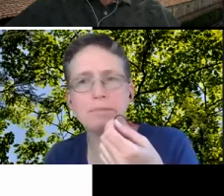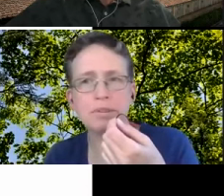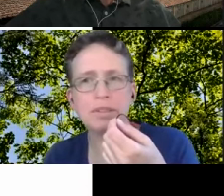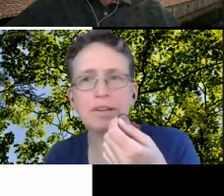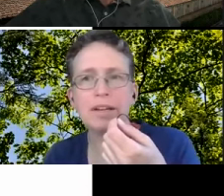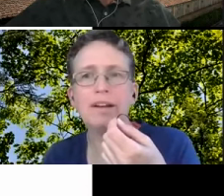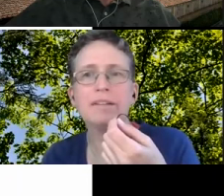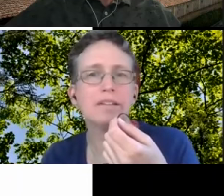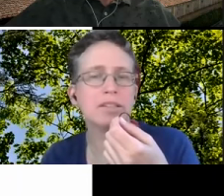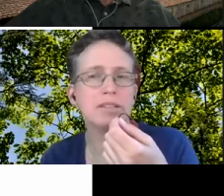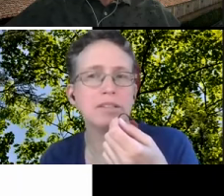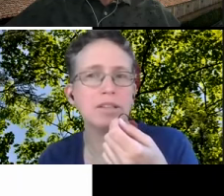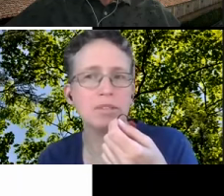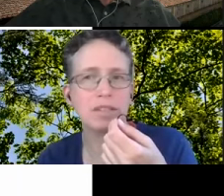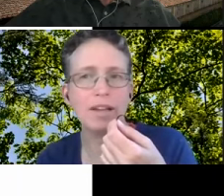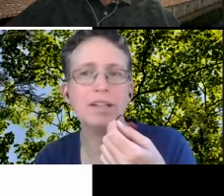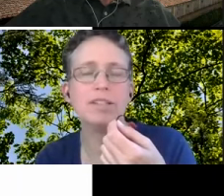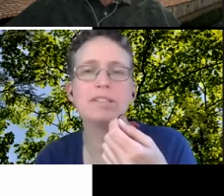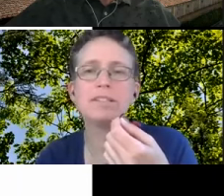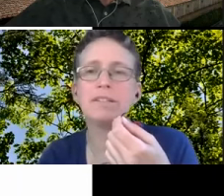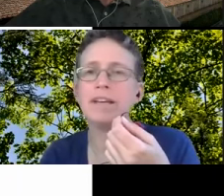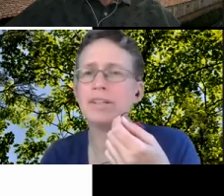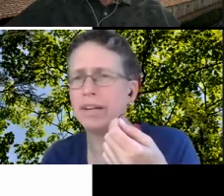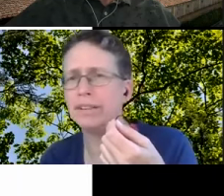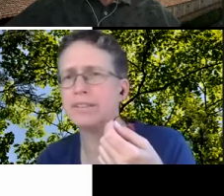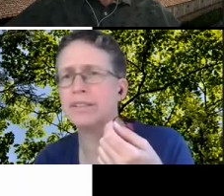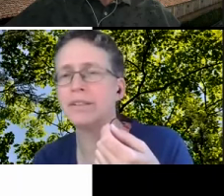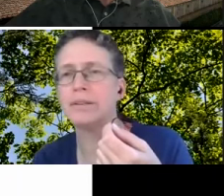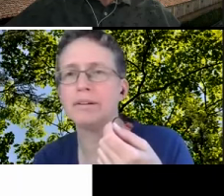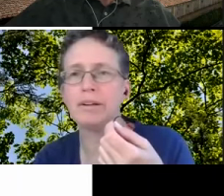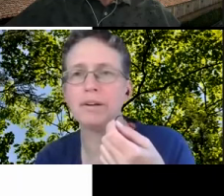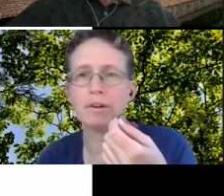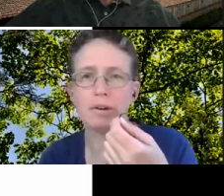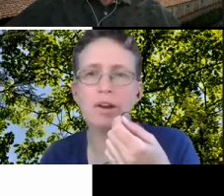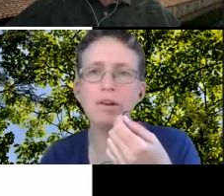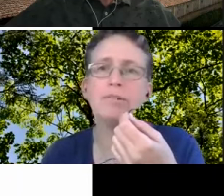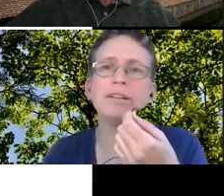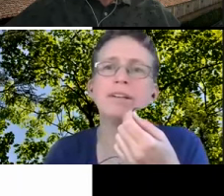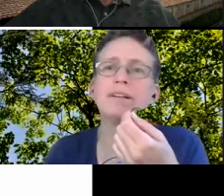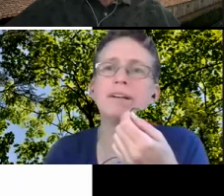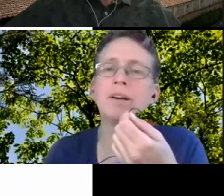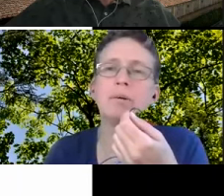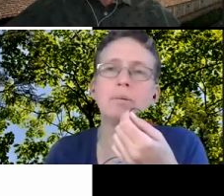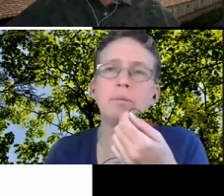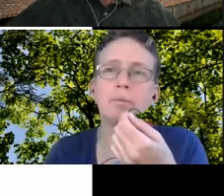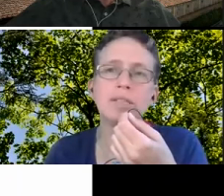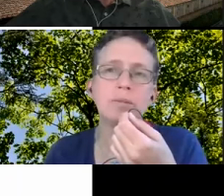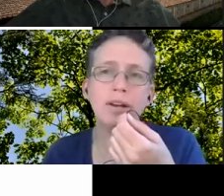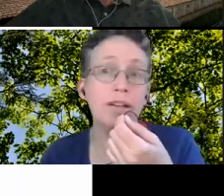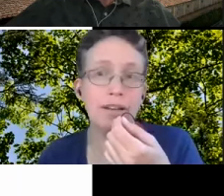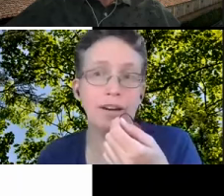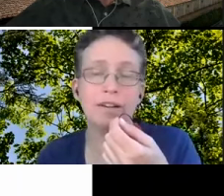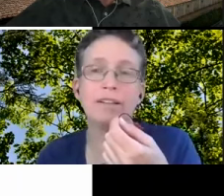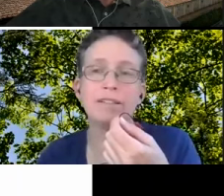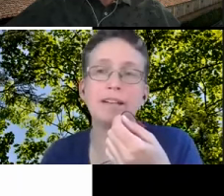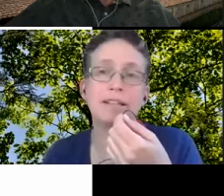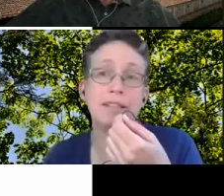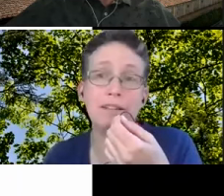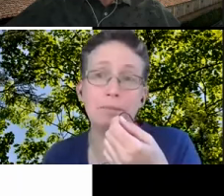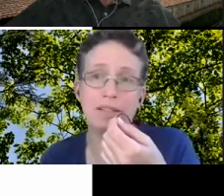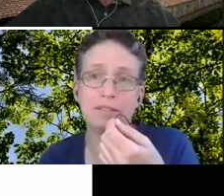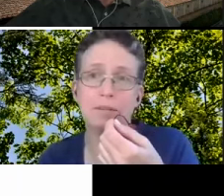am I supposed to go there? There's no signage. That trail looks a little overgrown. What's going on in there? Is